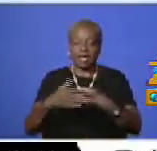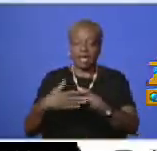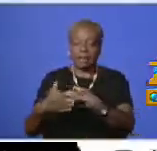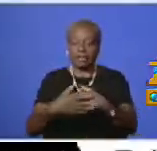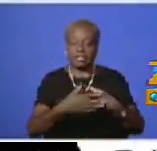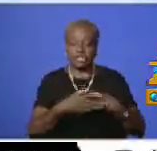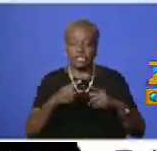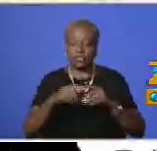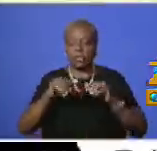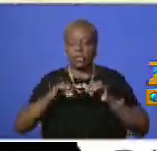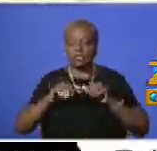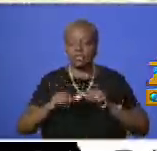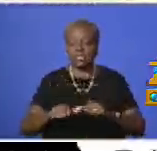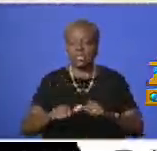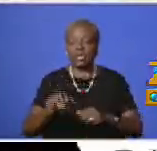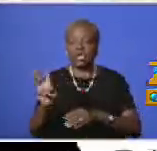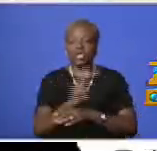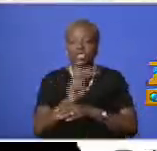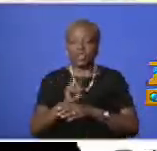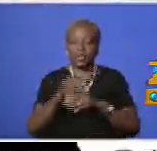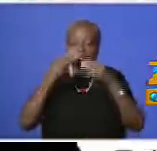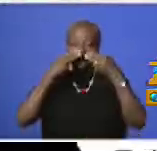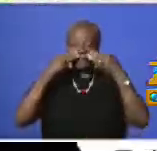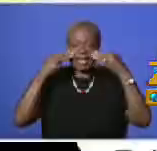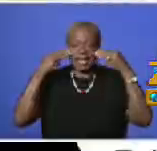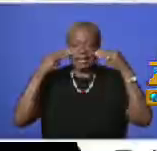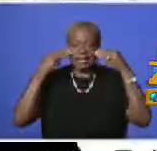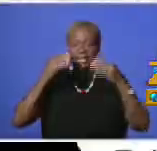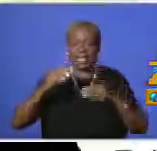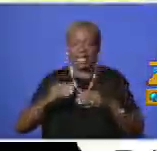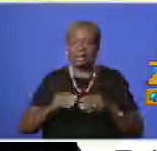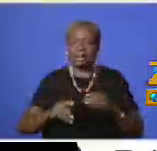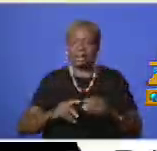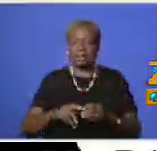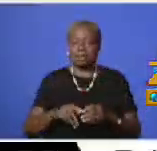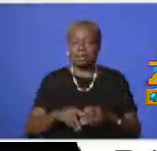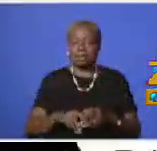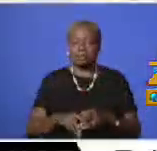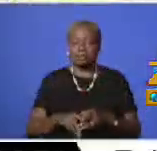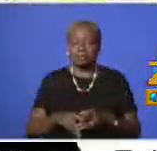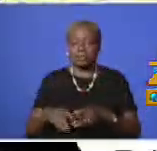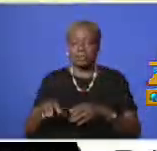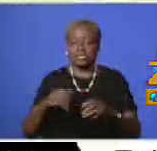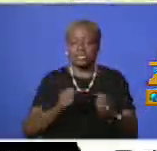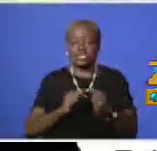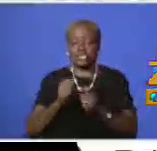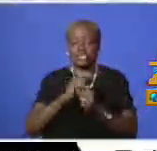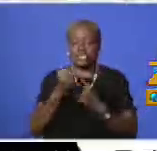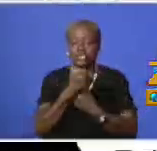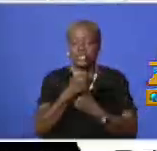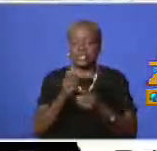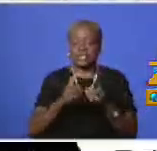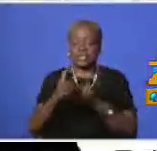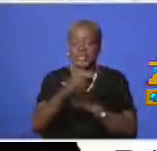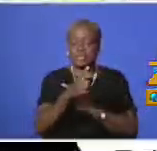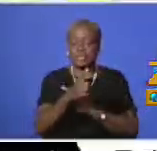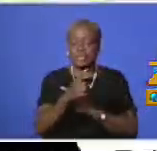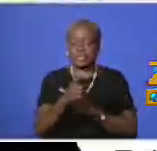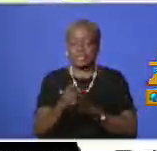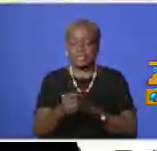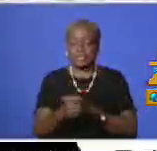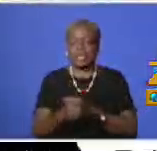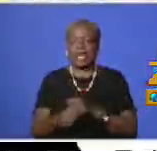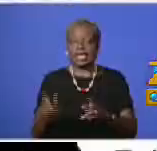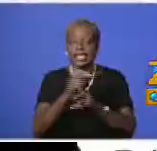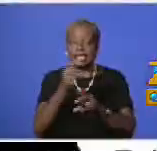to wear their masks and abide by the social distancing rule as we try to keep everybody safe as we go